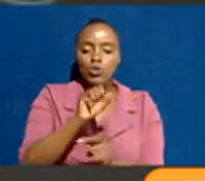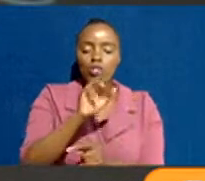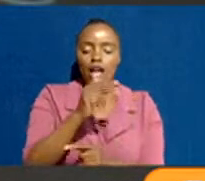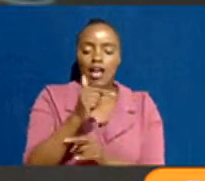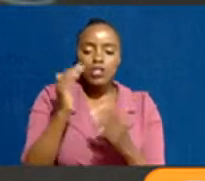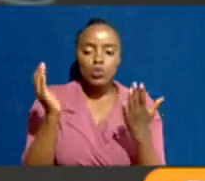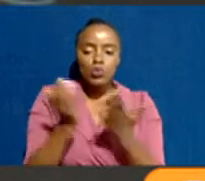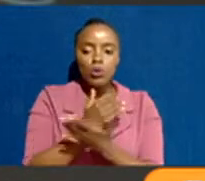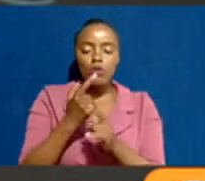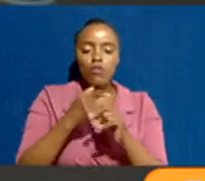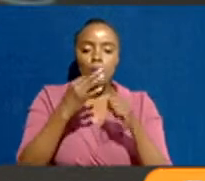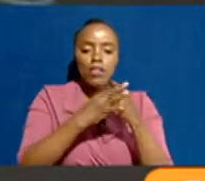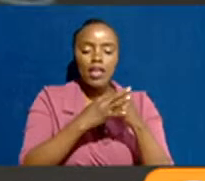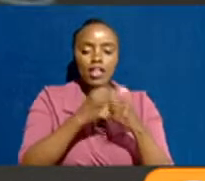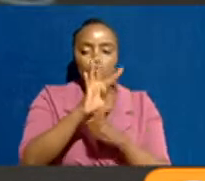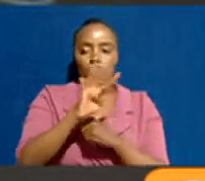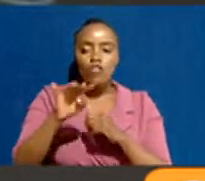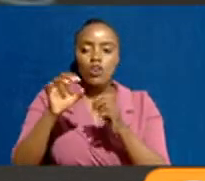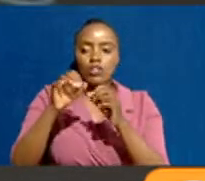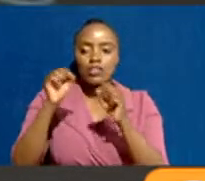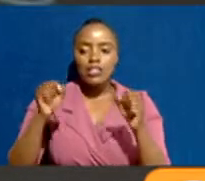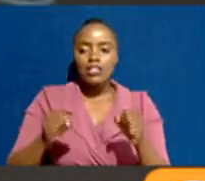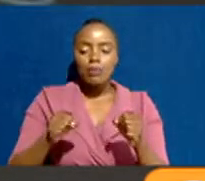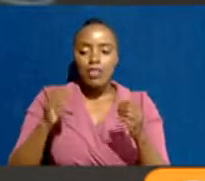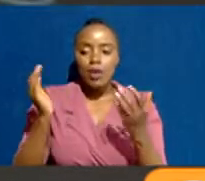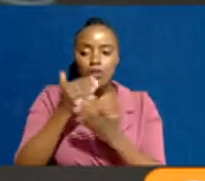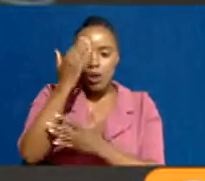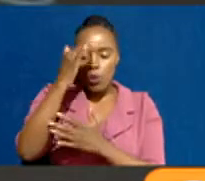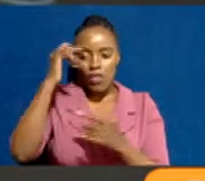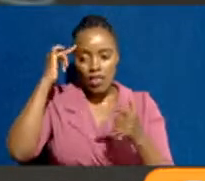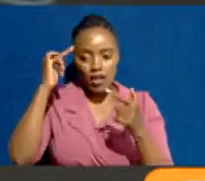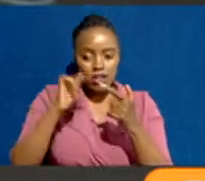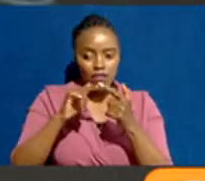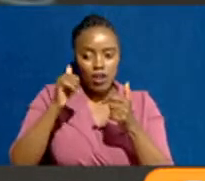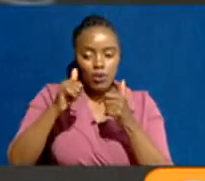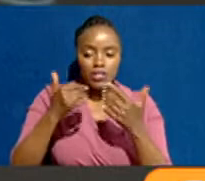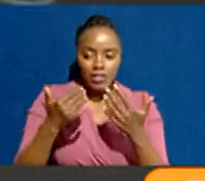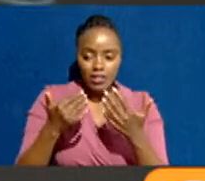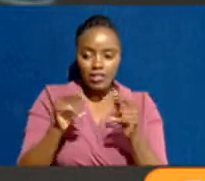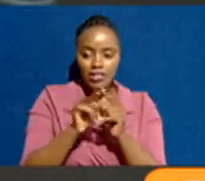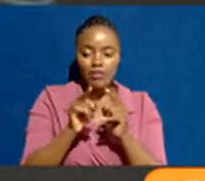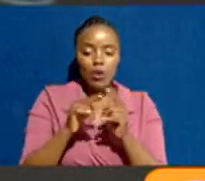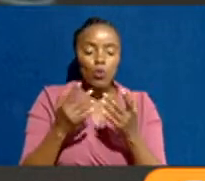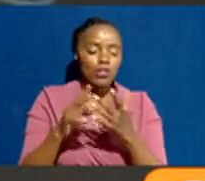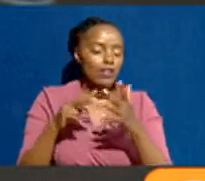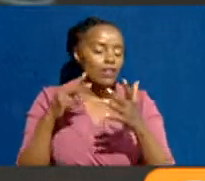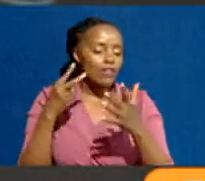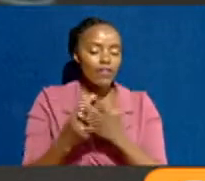removed from the 844 system? They were removed because the purpose for which they were intended was defeated.